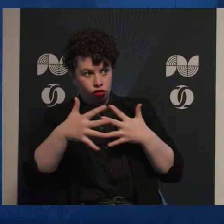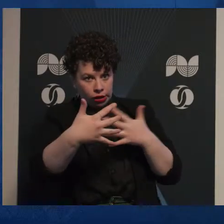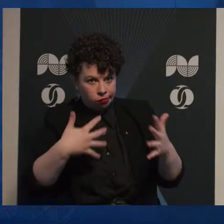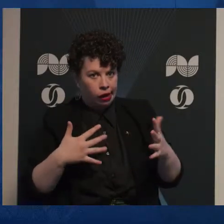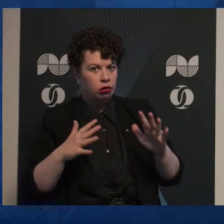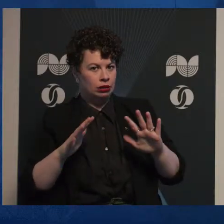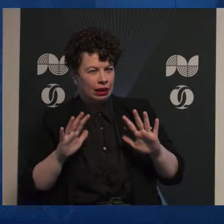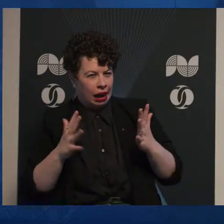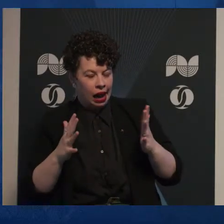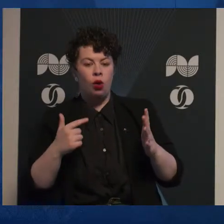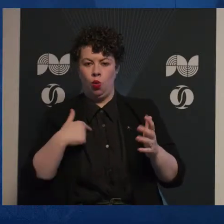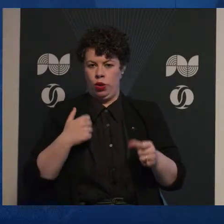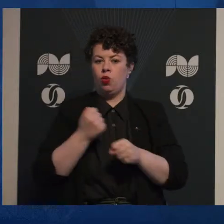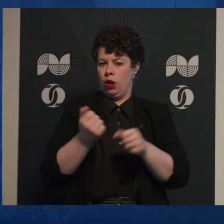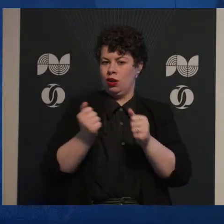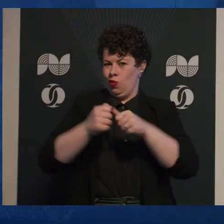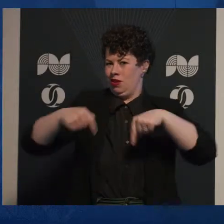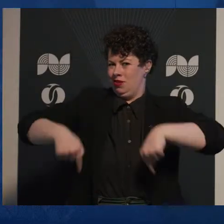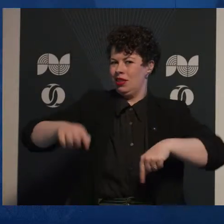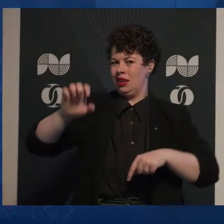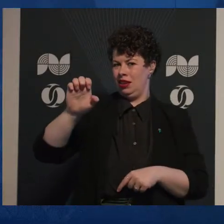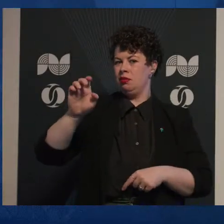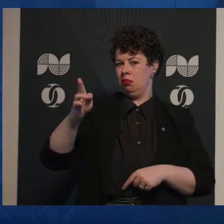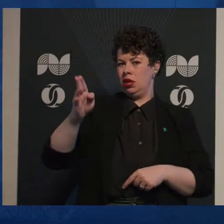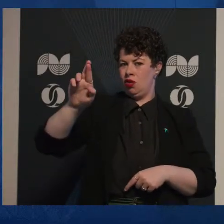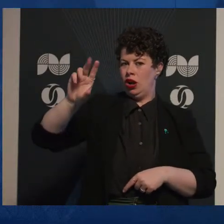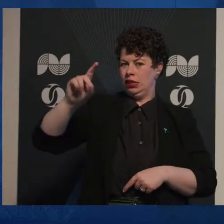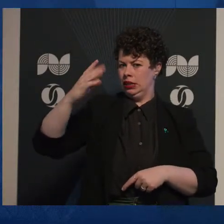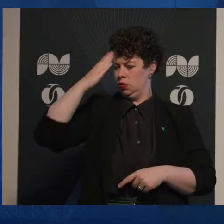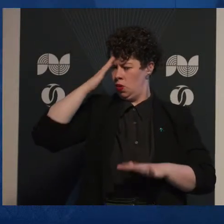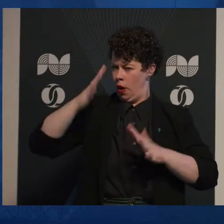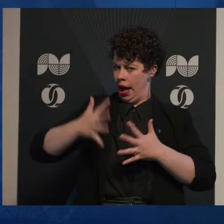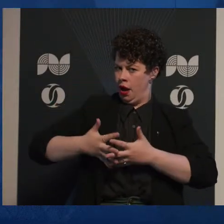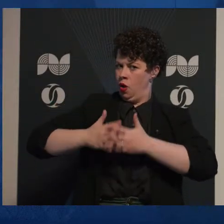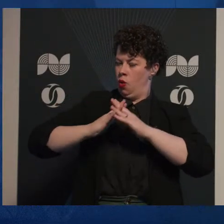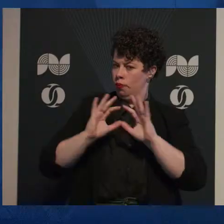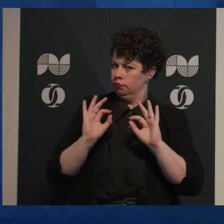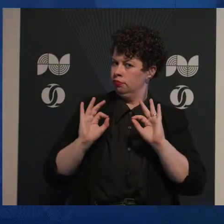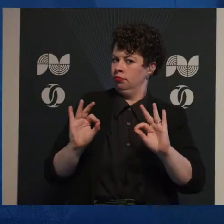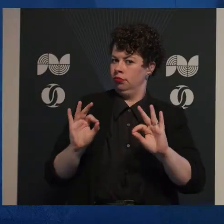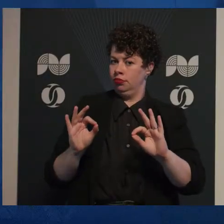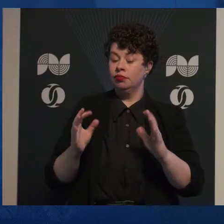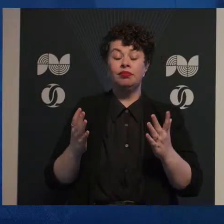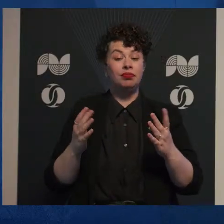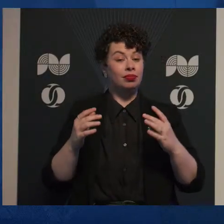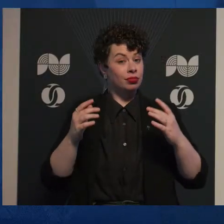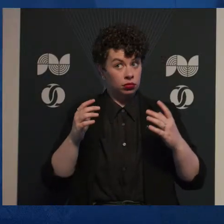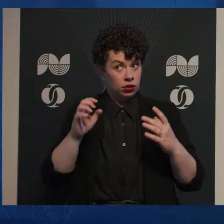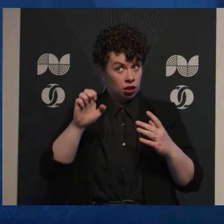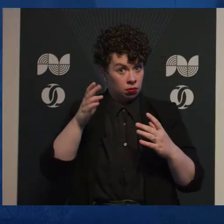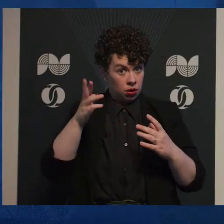partnering with EBRD together on that. And here, EBRD and IFIs are not just the